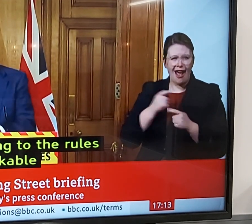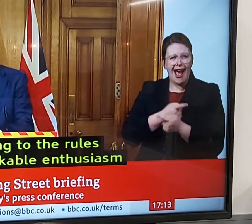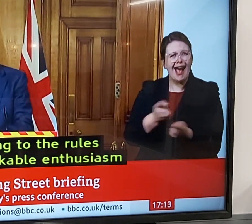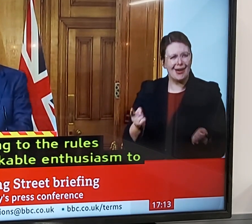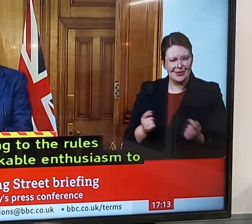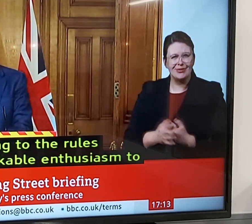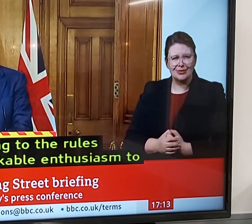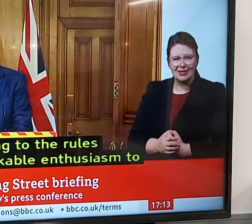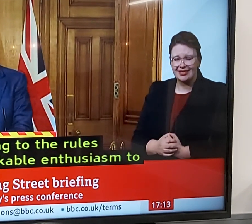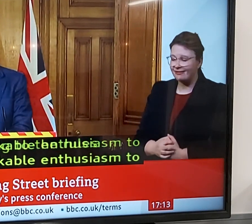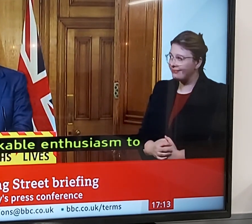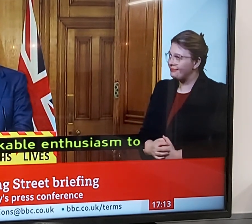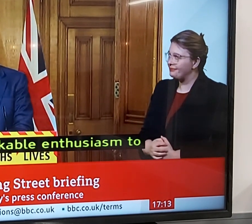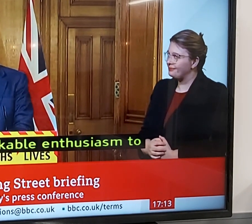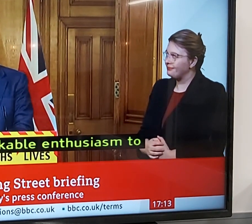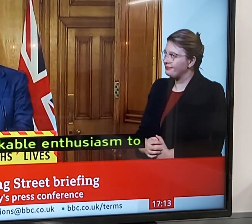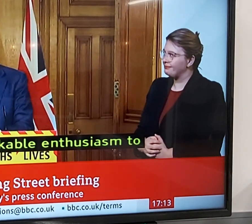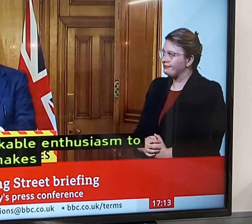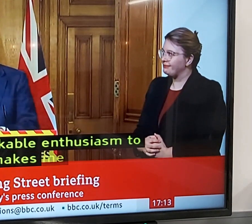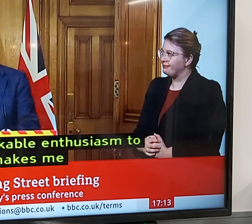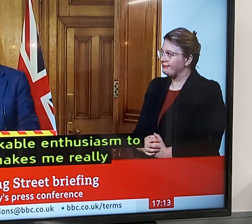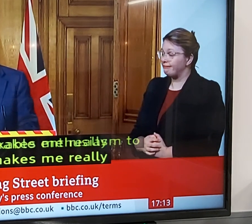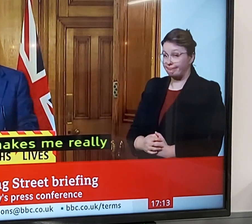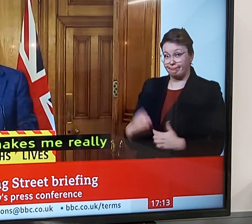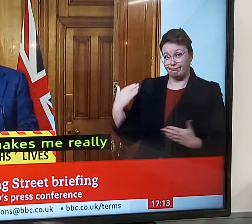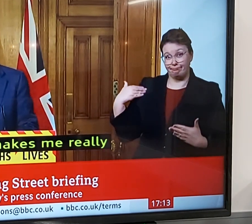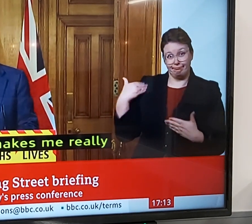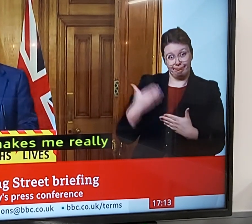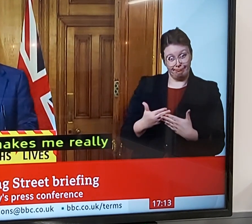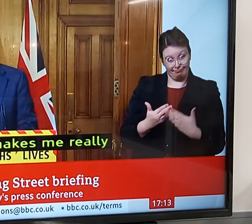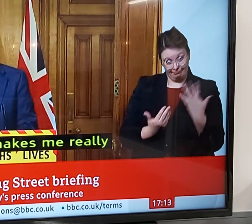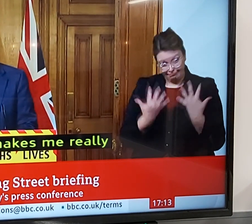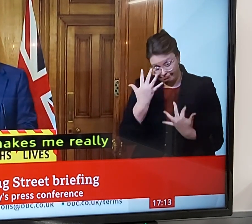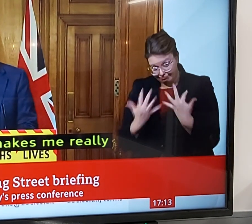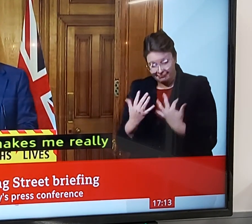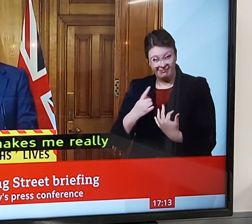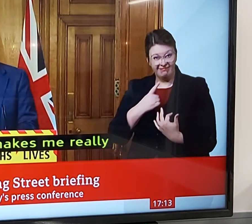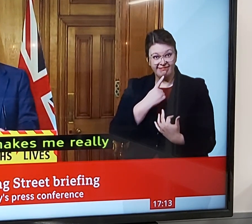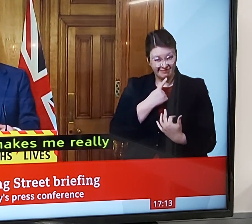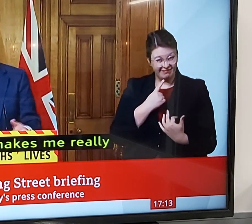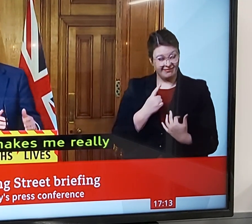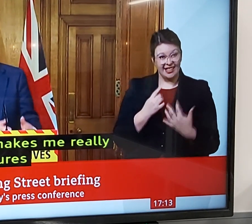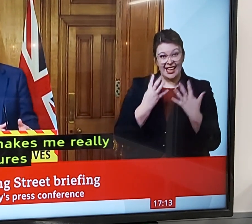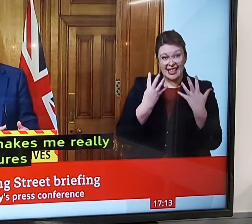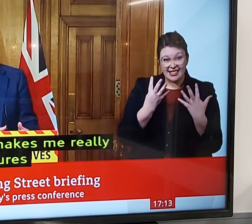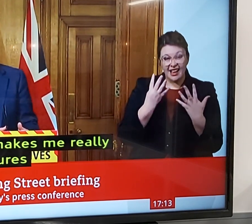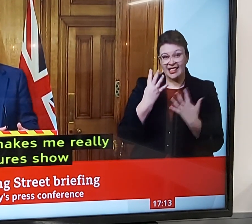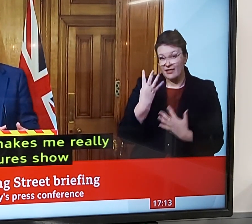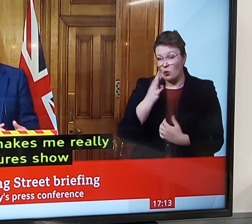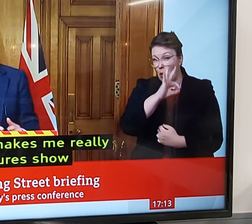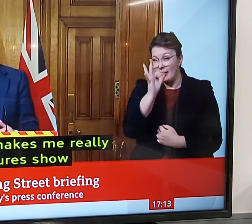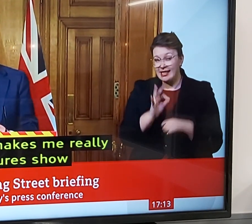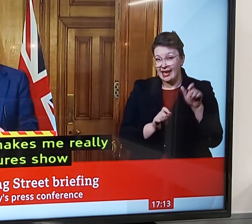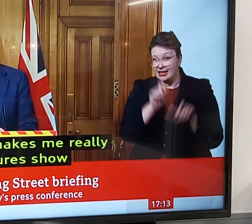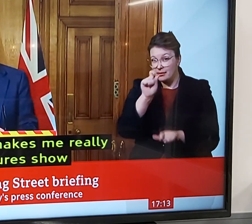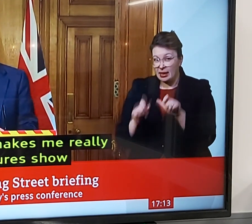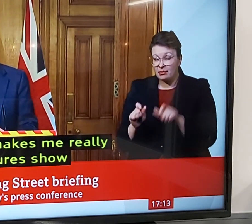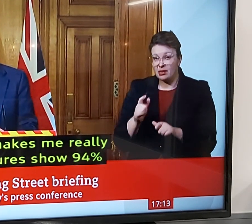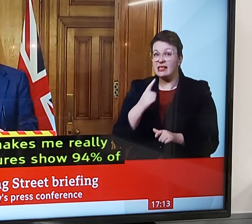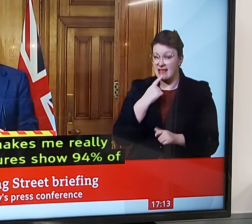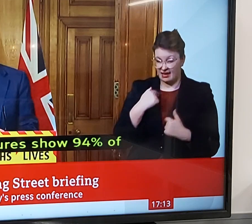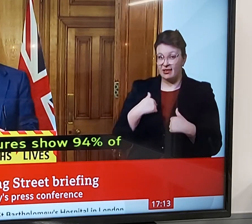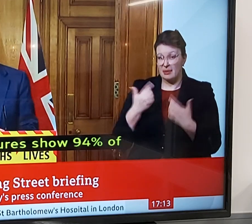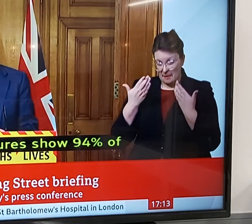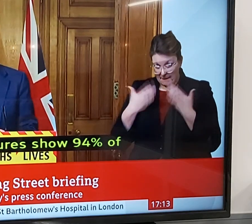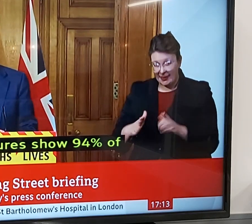show 94% of those eligible have said that they either have had a jab or will get a